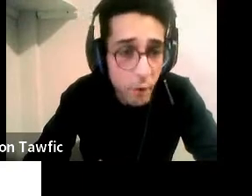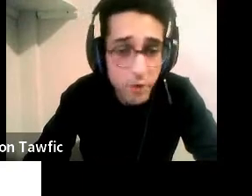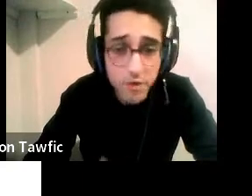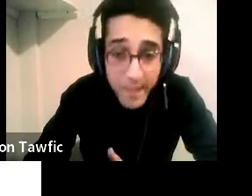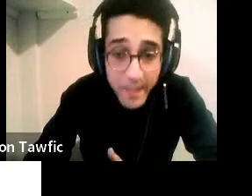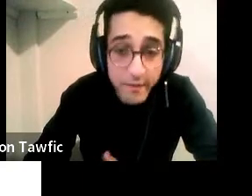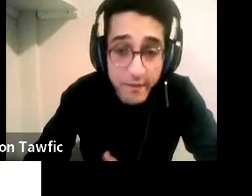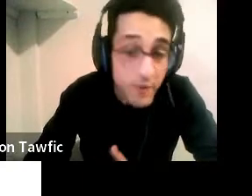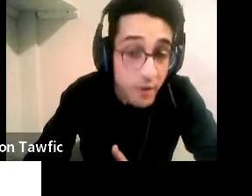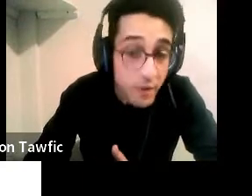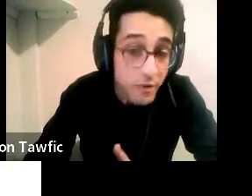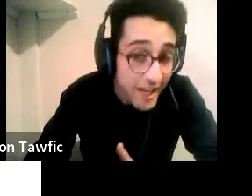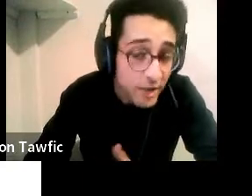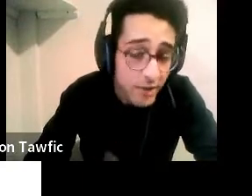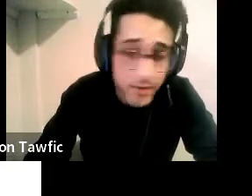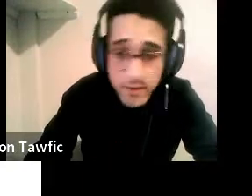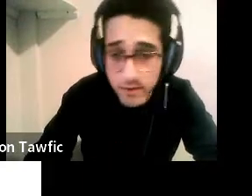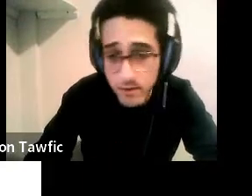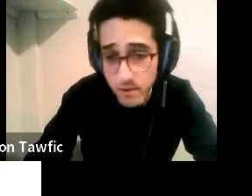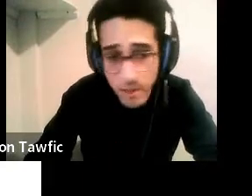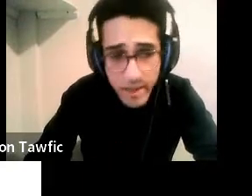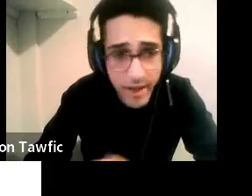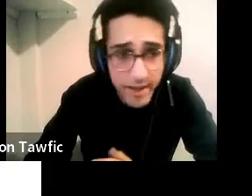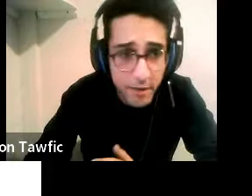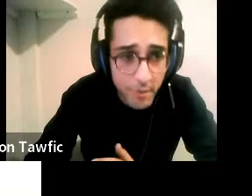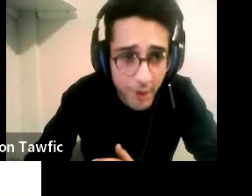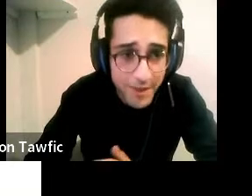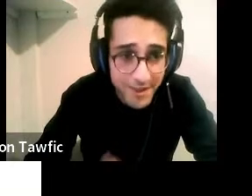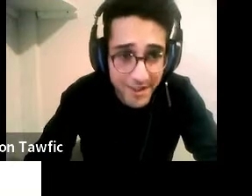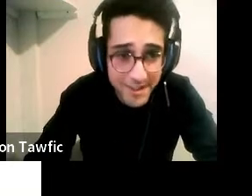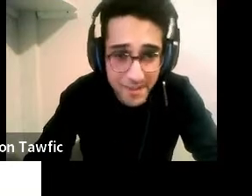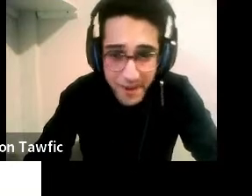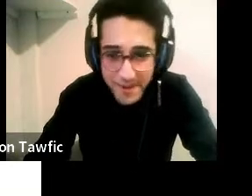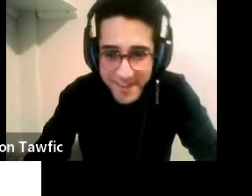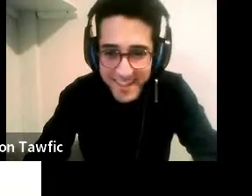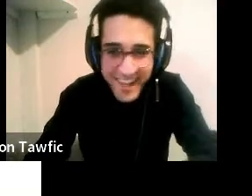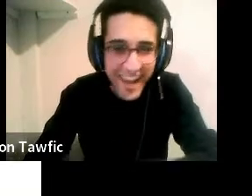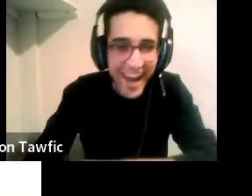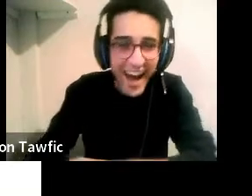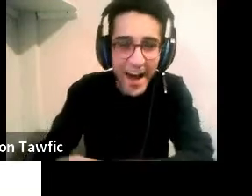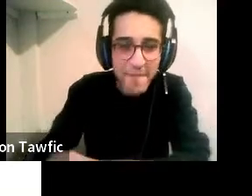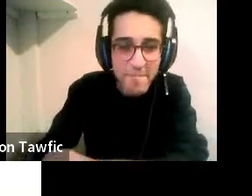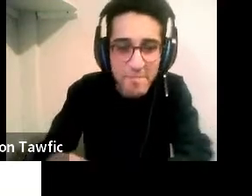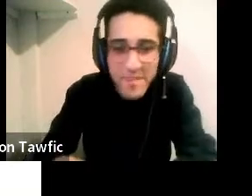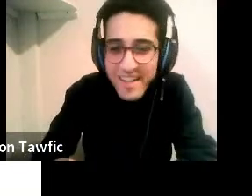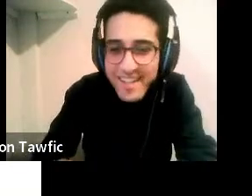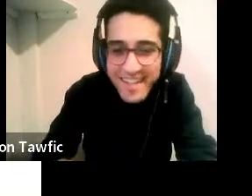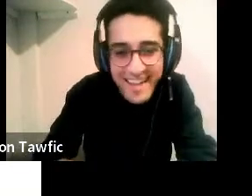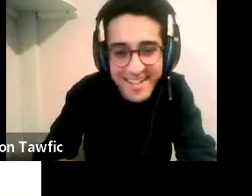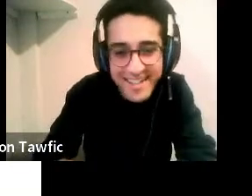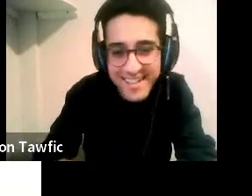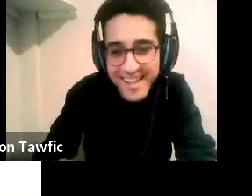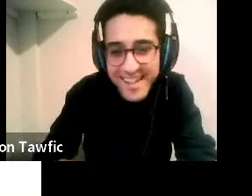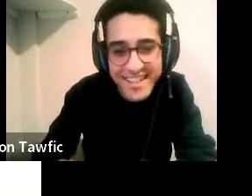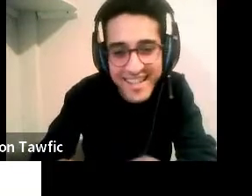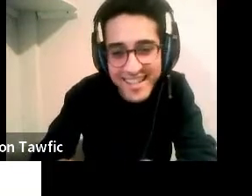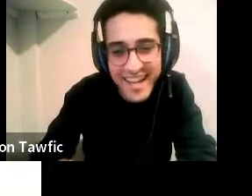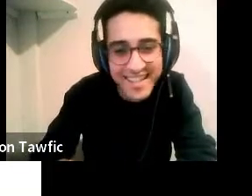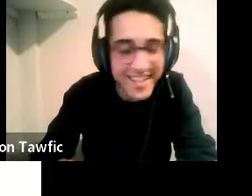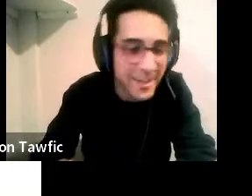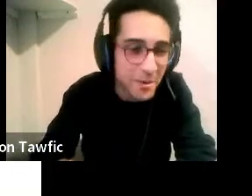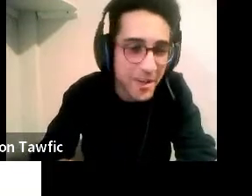to forge meaningful social relations, a bit like an anthropologist, I suppose. To this end,